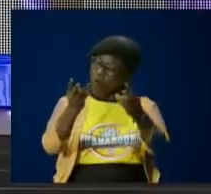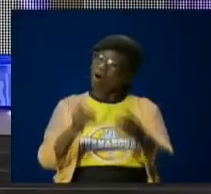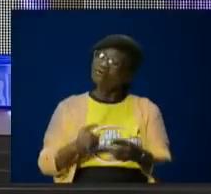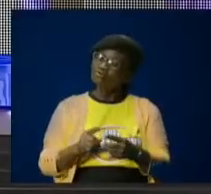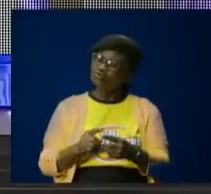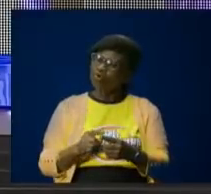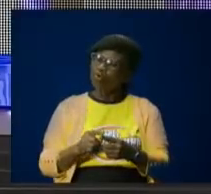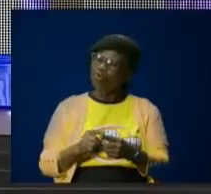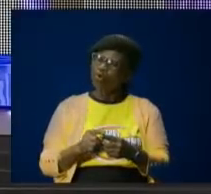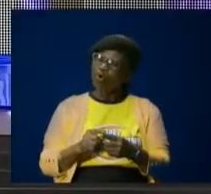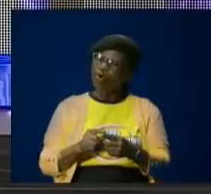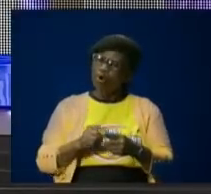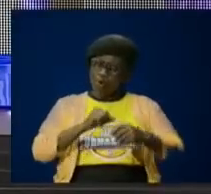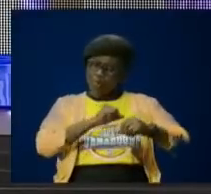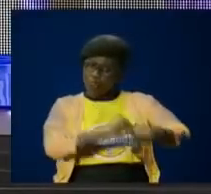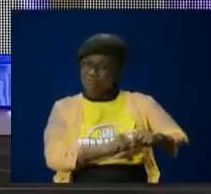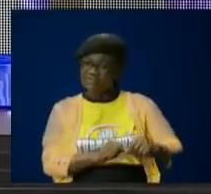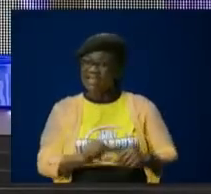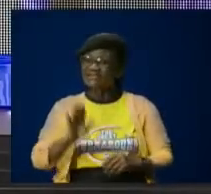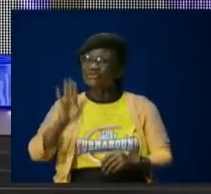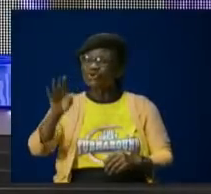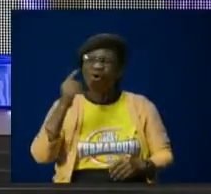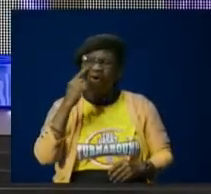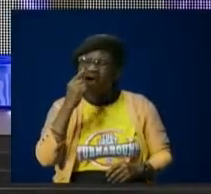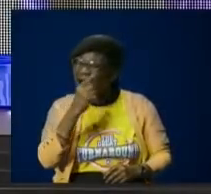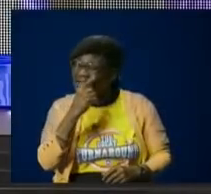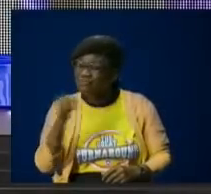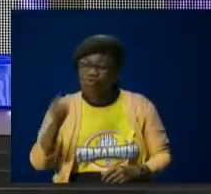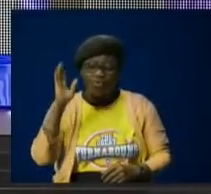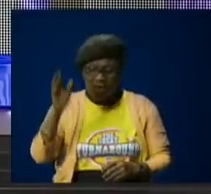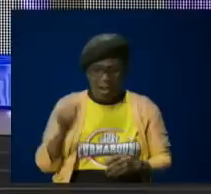head because you see the rock coming.